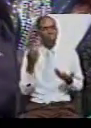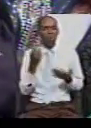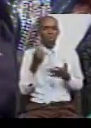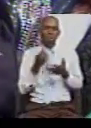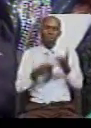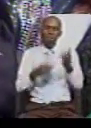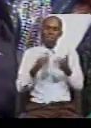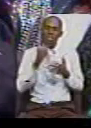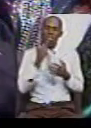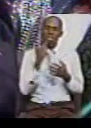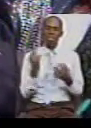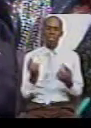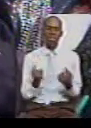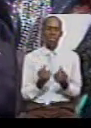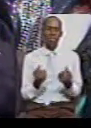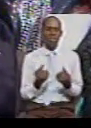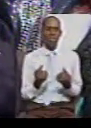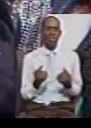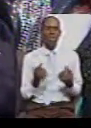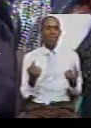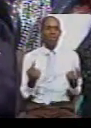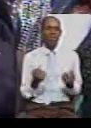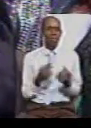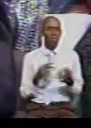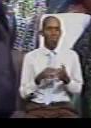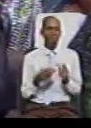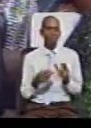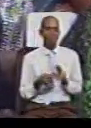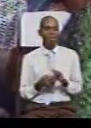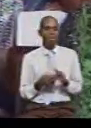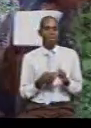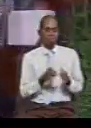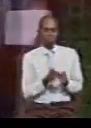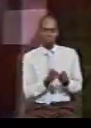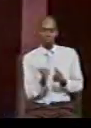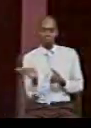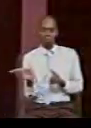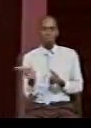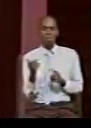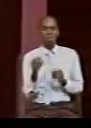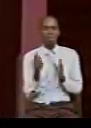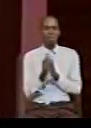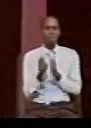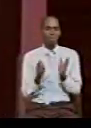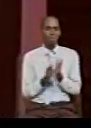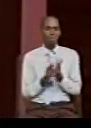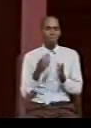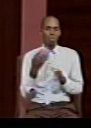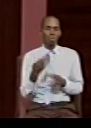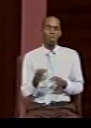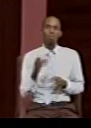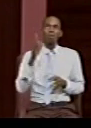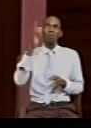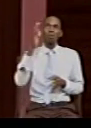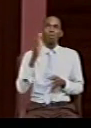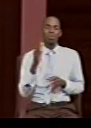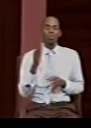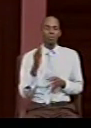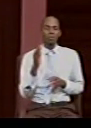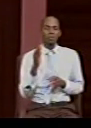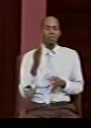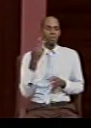is transgressing the law of God. What does that mean? The